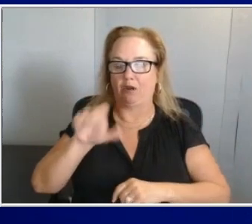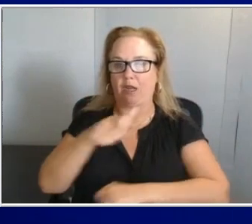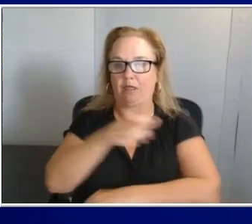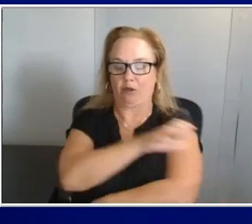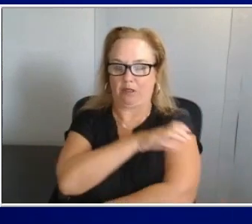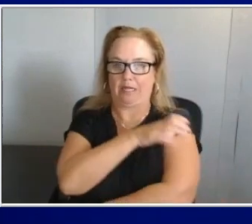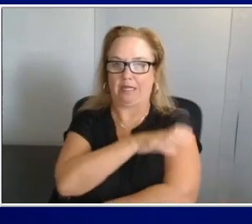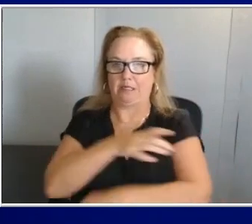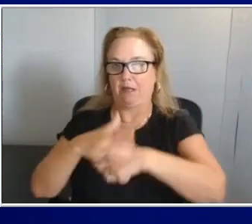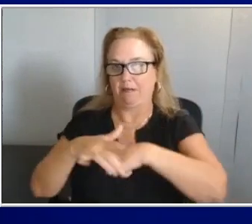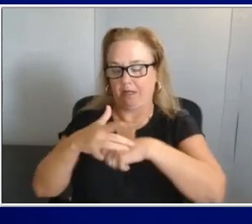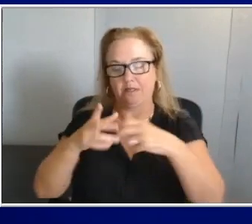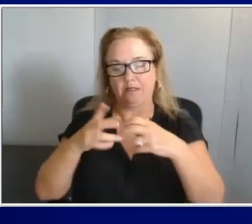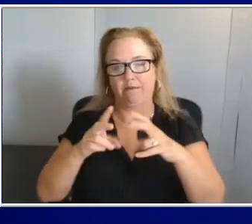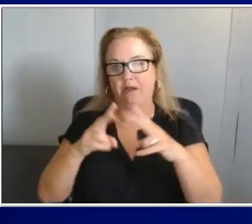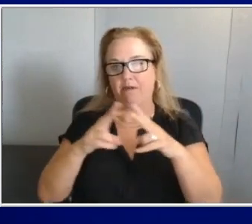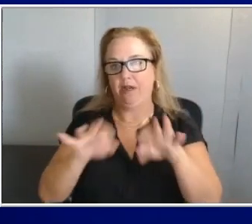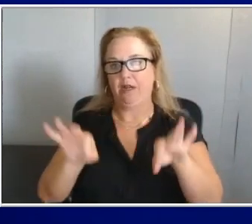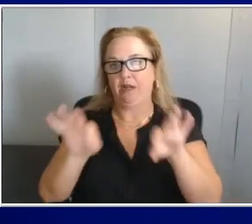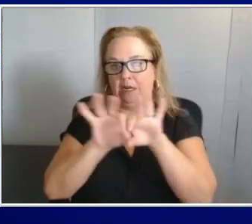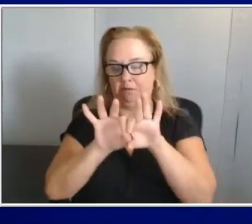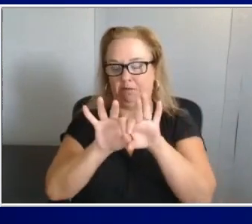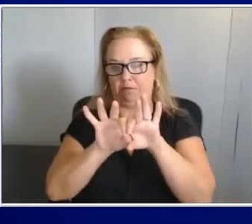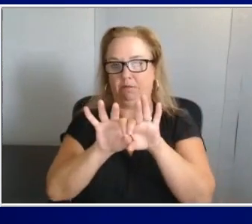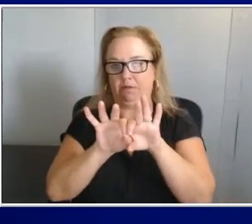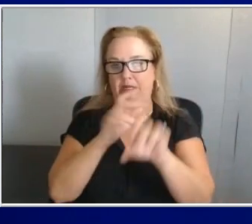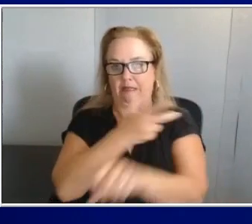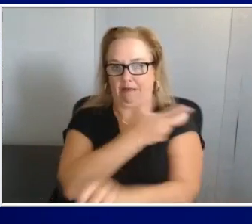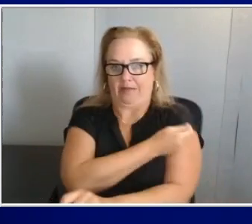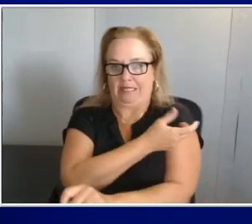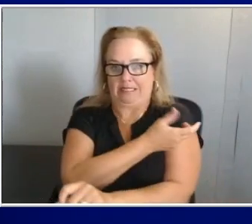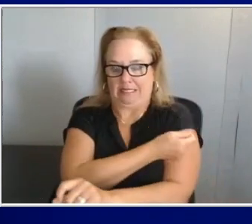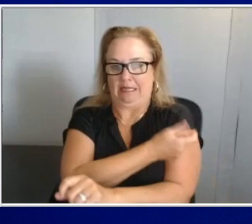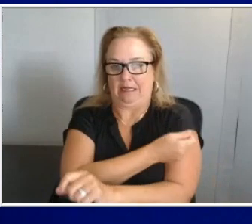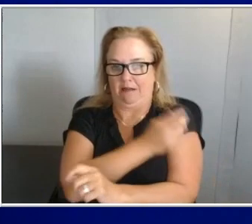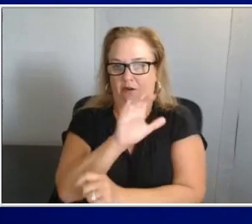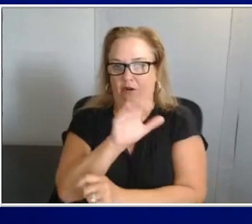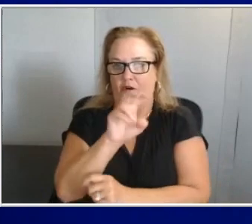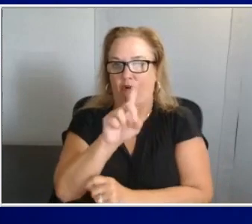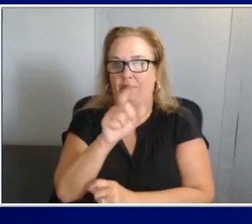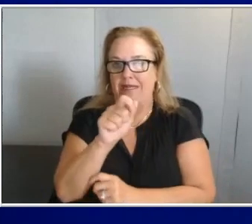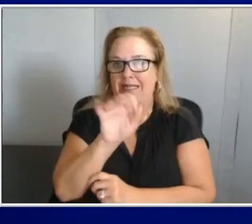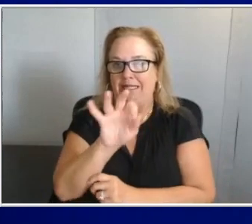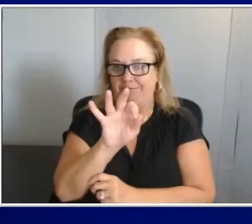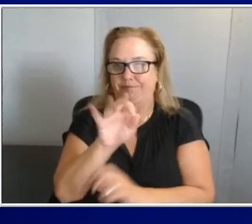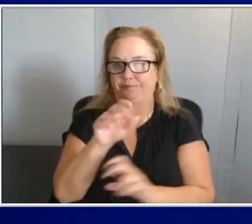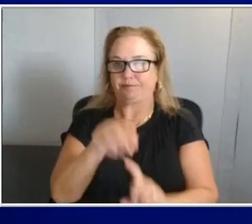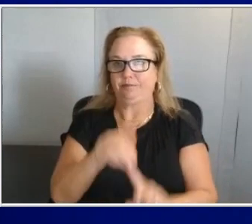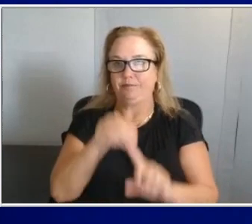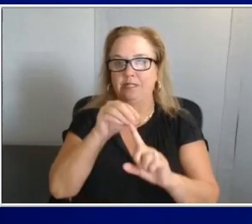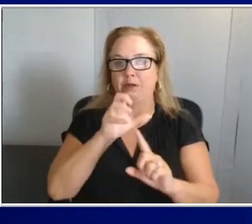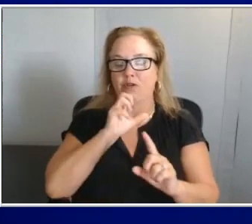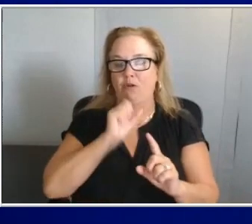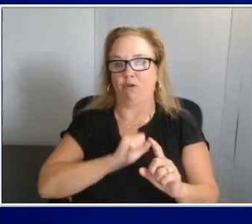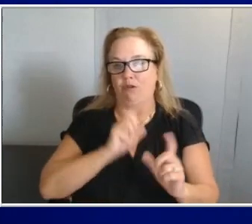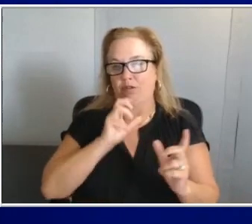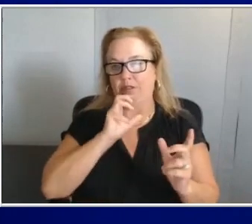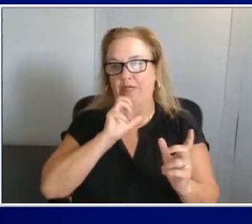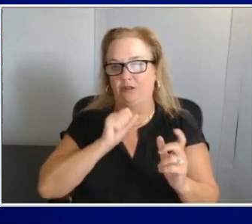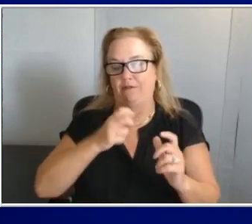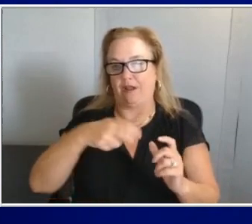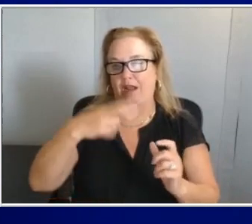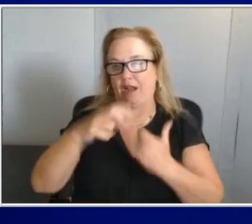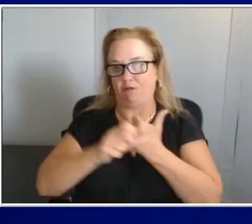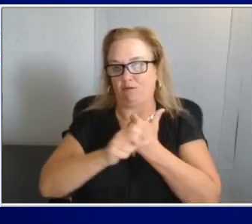So vitally important to get updated vaccine for COVID-19, especially if you're in that older age or have high risk. But we